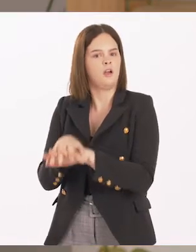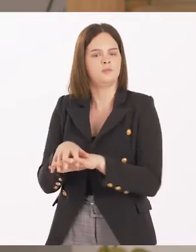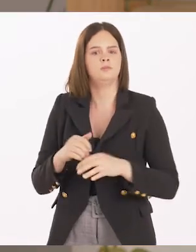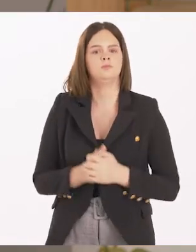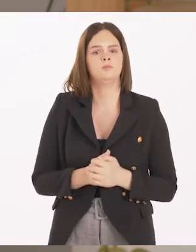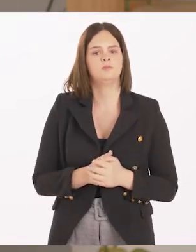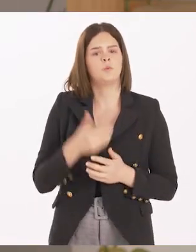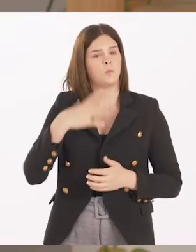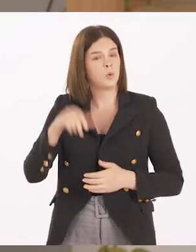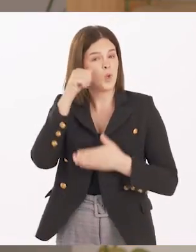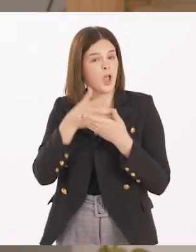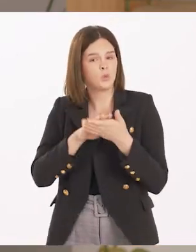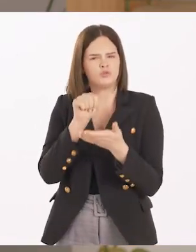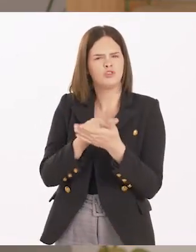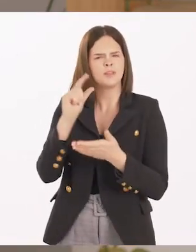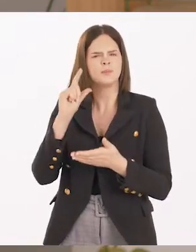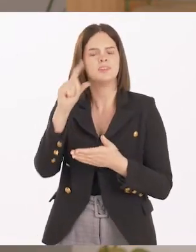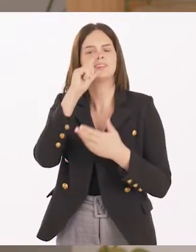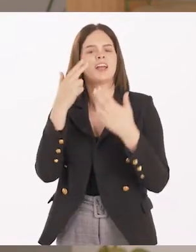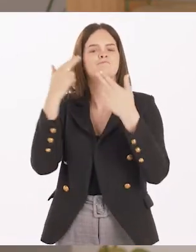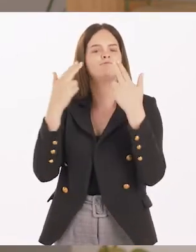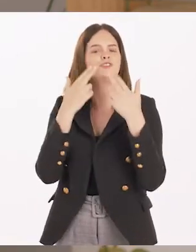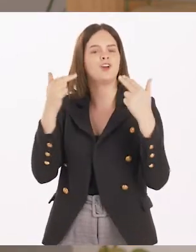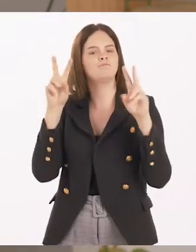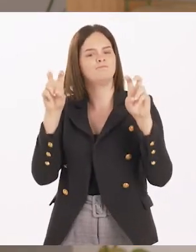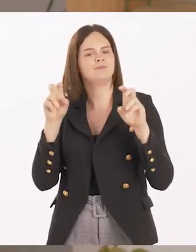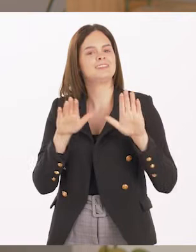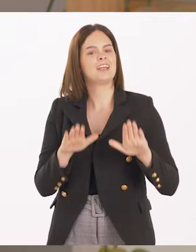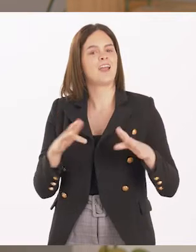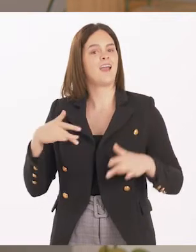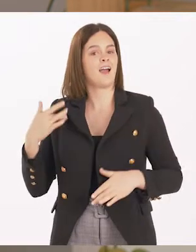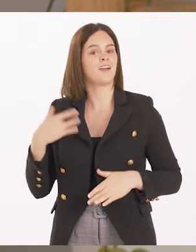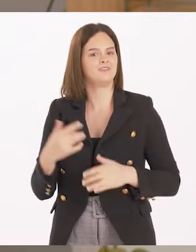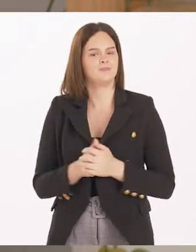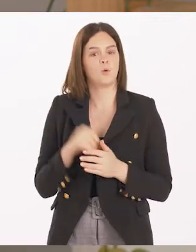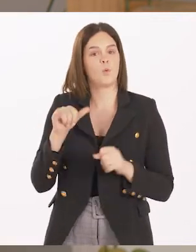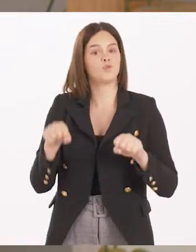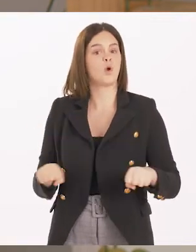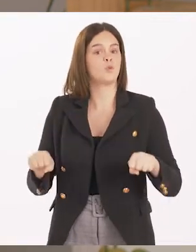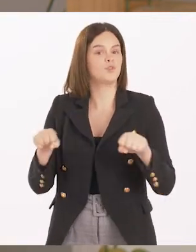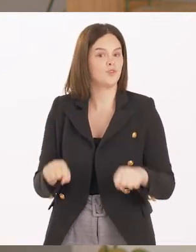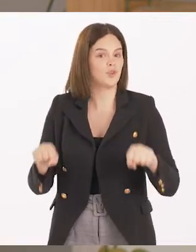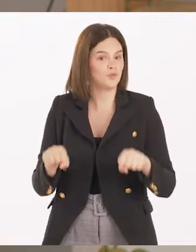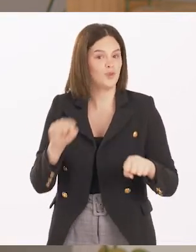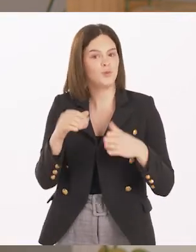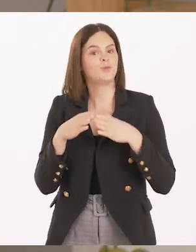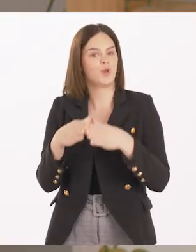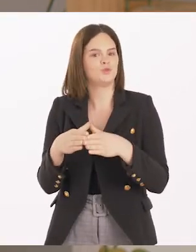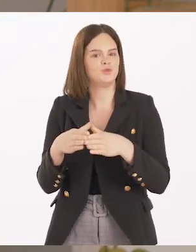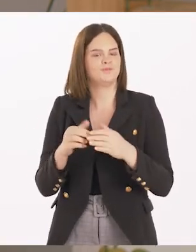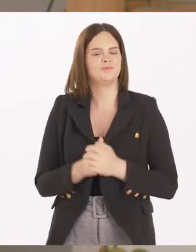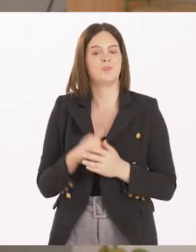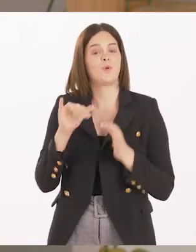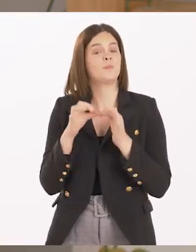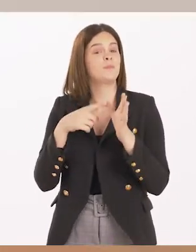To get the right speed, you can use the song, Staying Alive by the Bee Gees, or Row Row Row Your Boat, or even Baby Shark